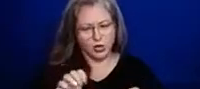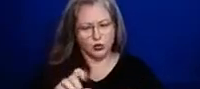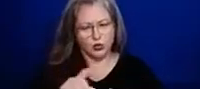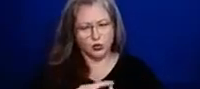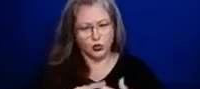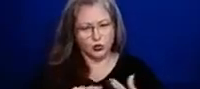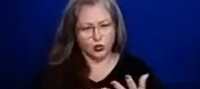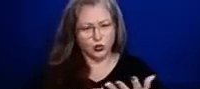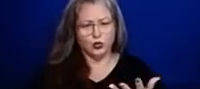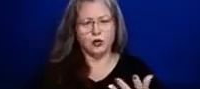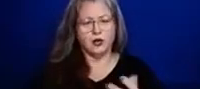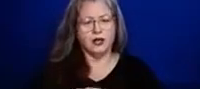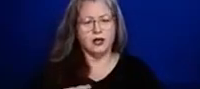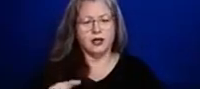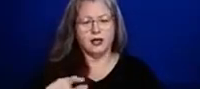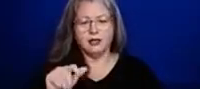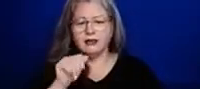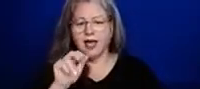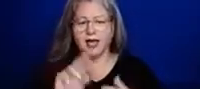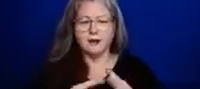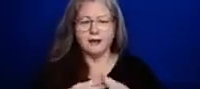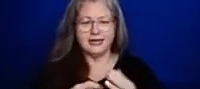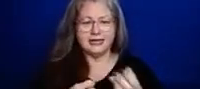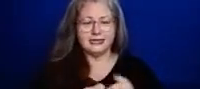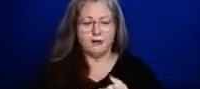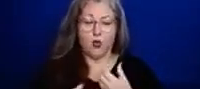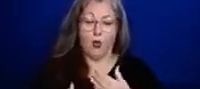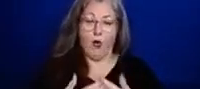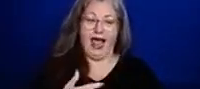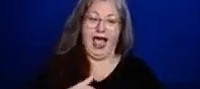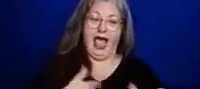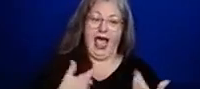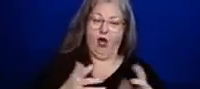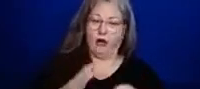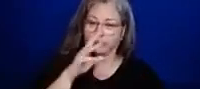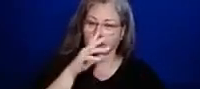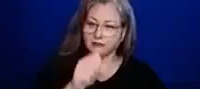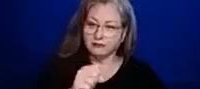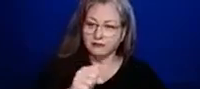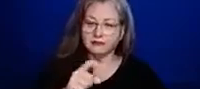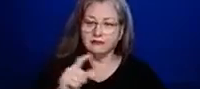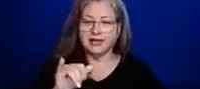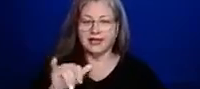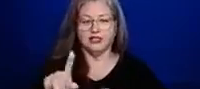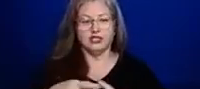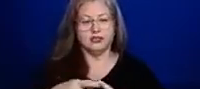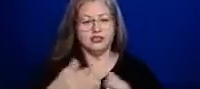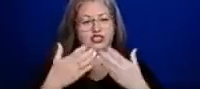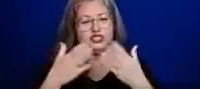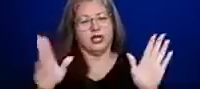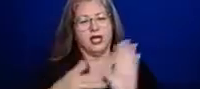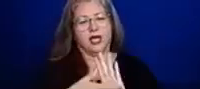you know, but it was not like supporting the thing that I was doing. It was like the general of